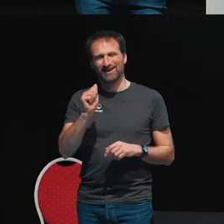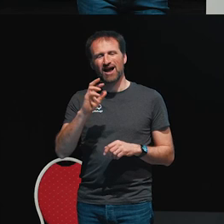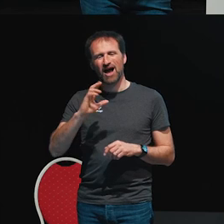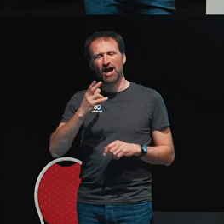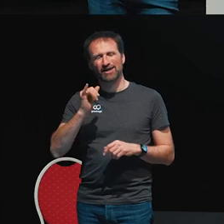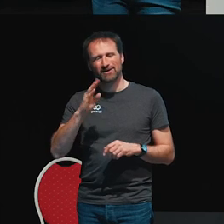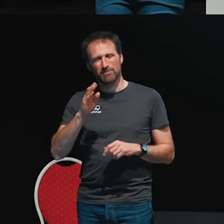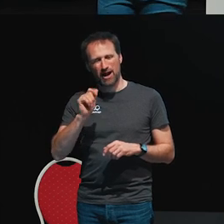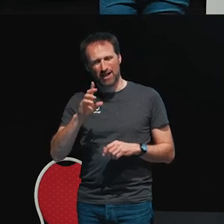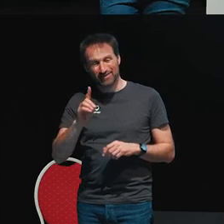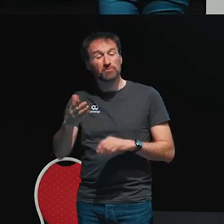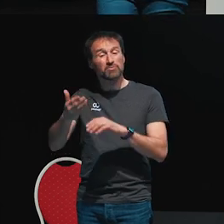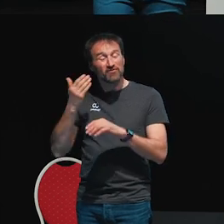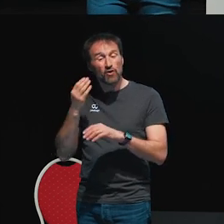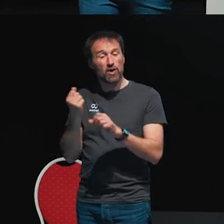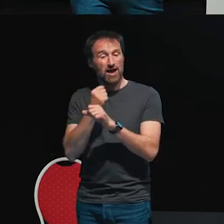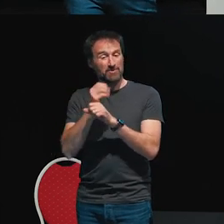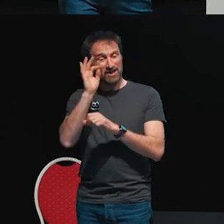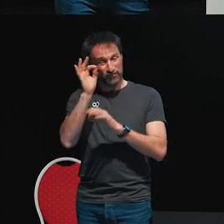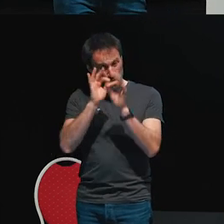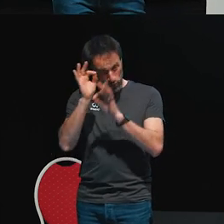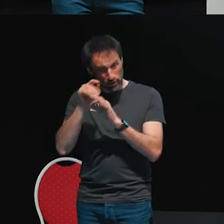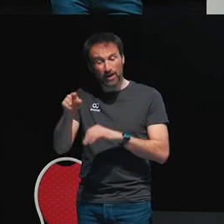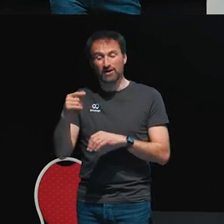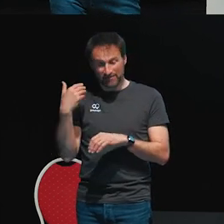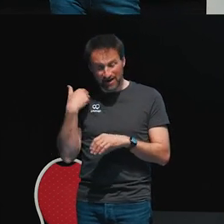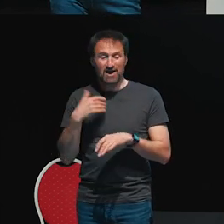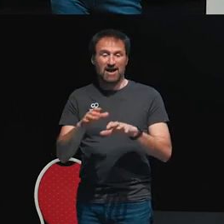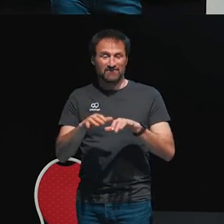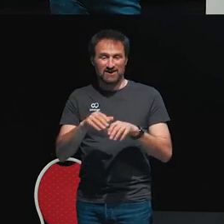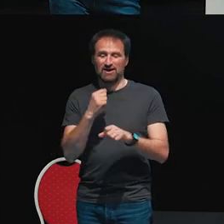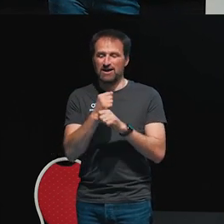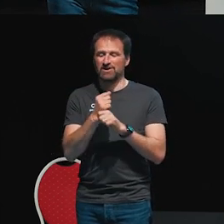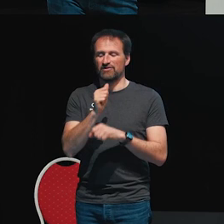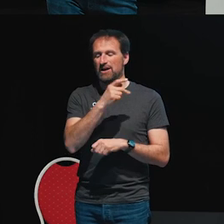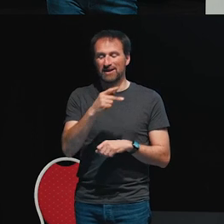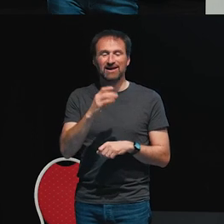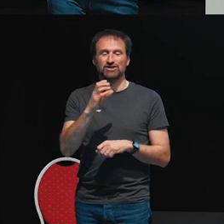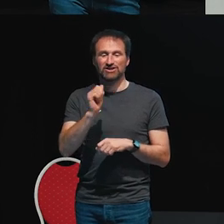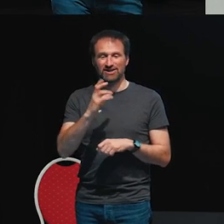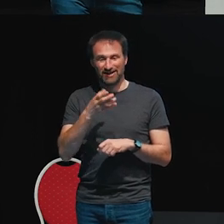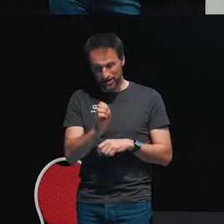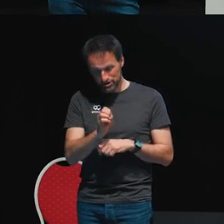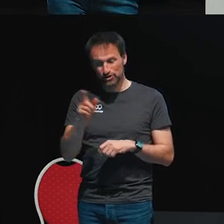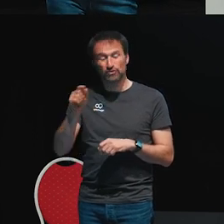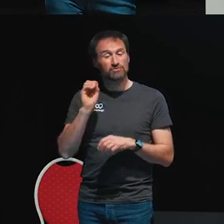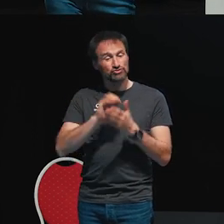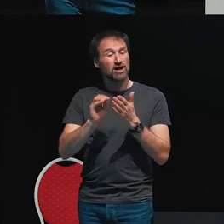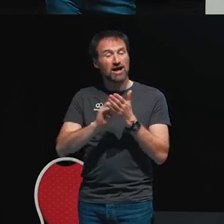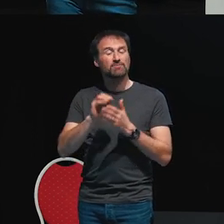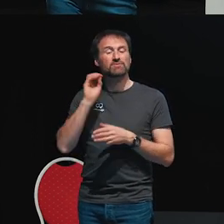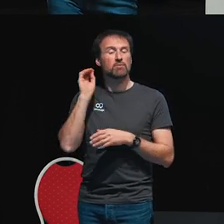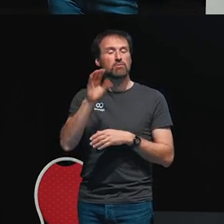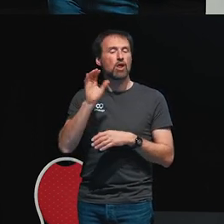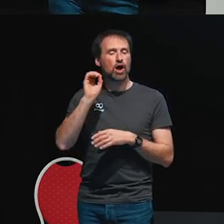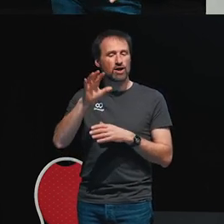Worker specification, he was a web developer using application cache and wrote a blog post called Application Cache is a Douchebag. He also gave